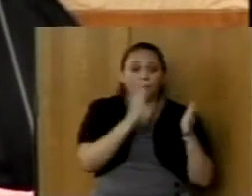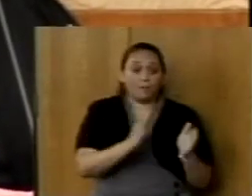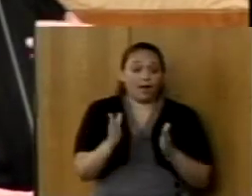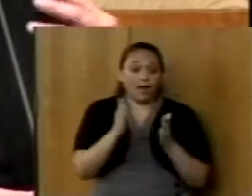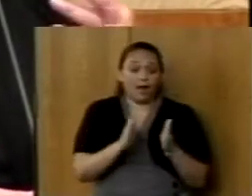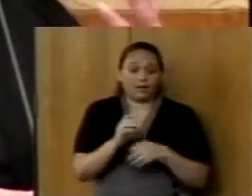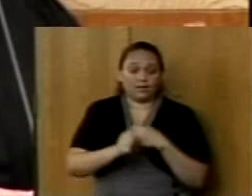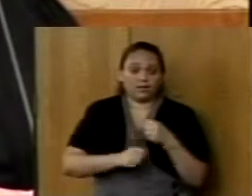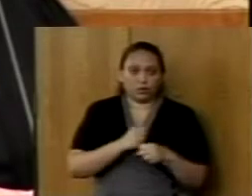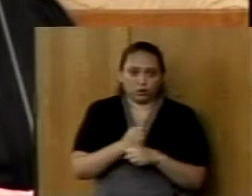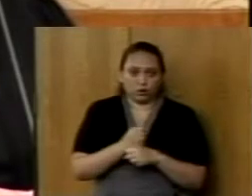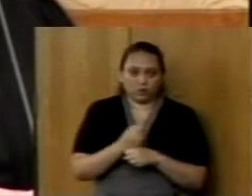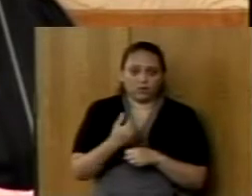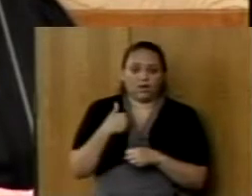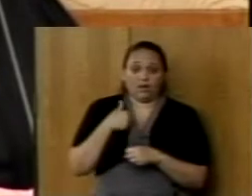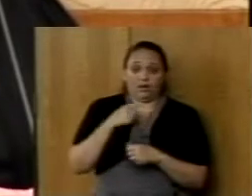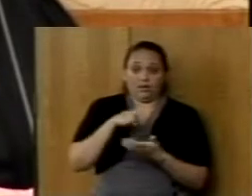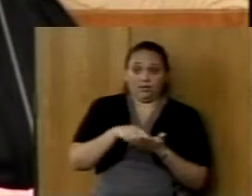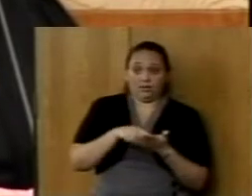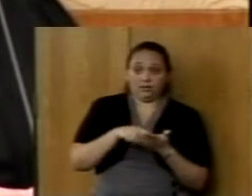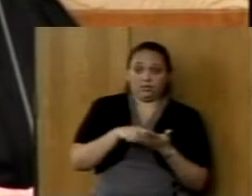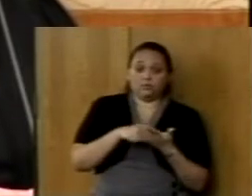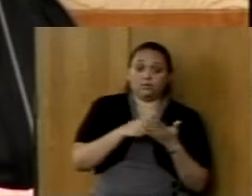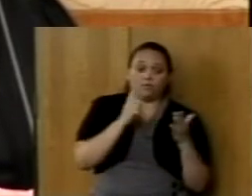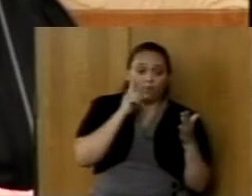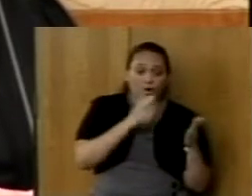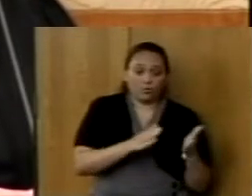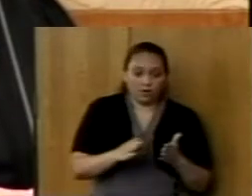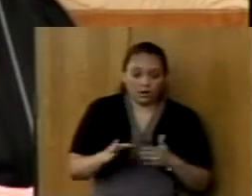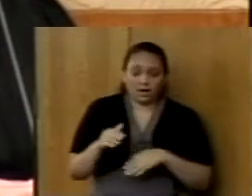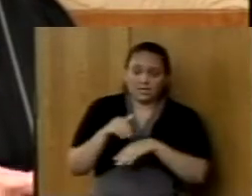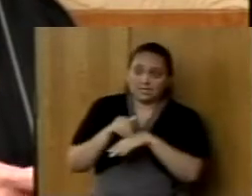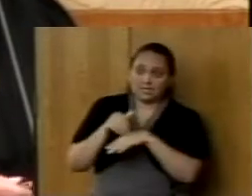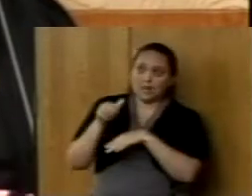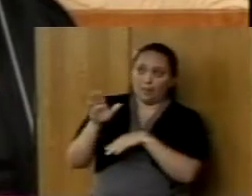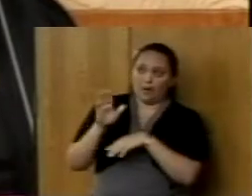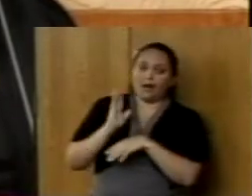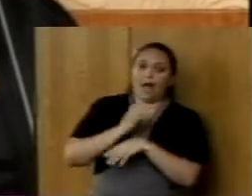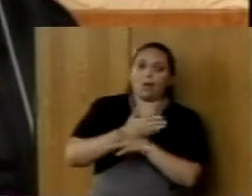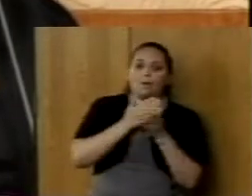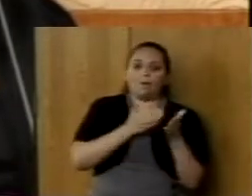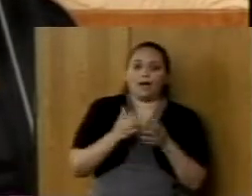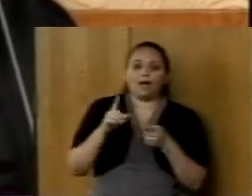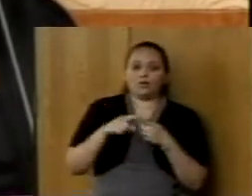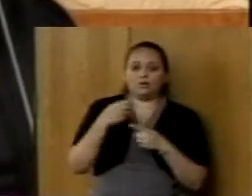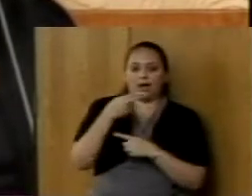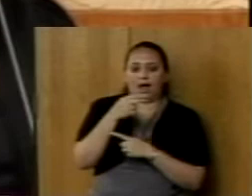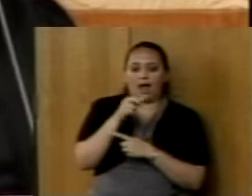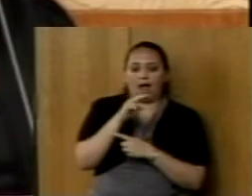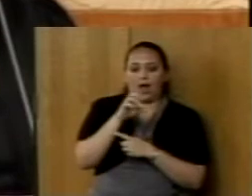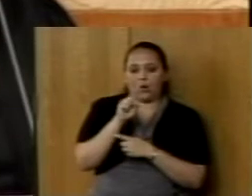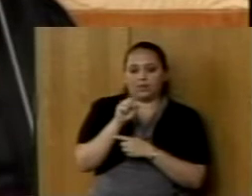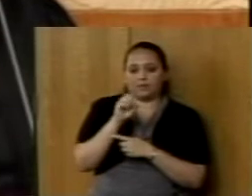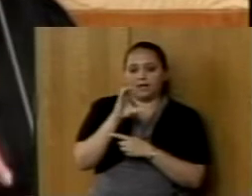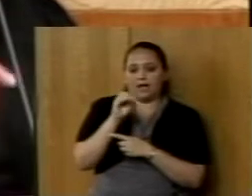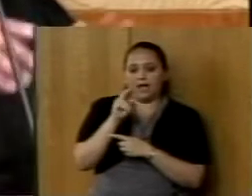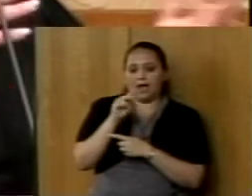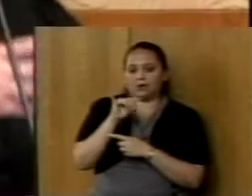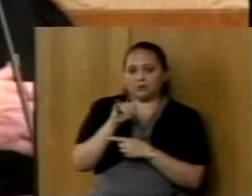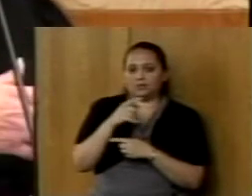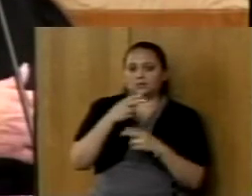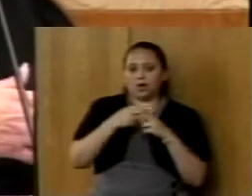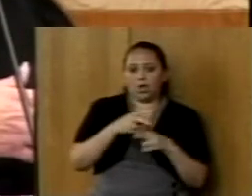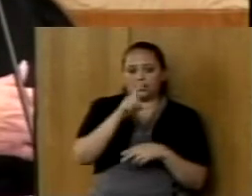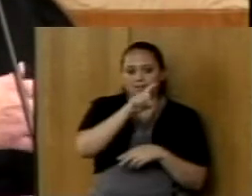year. We're supposed to be planning and submit our plan to the Harris County. It's called Texas Learns, and TEA